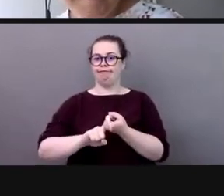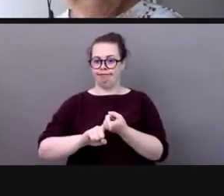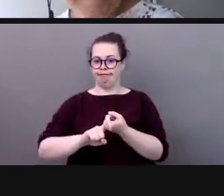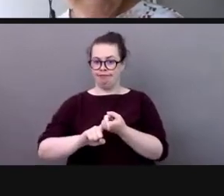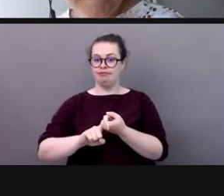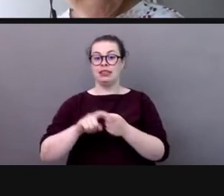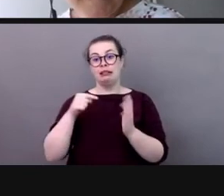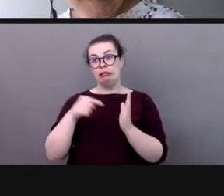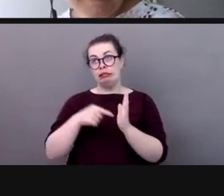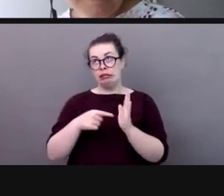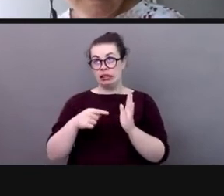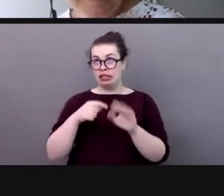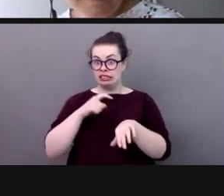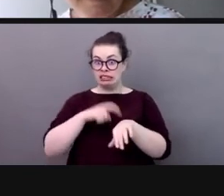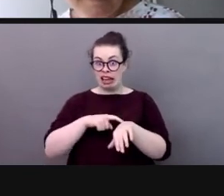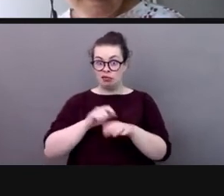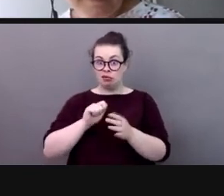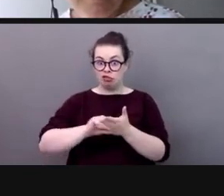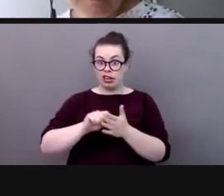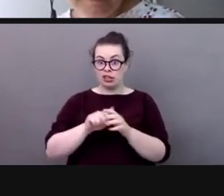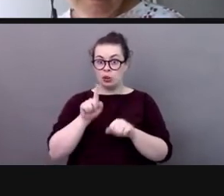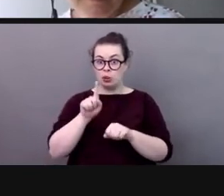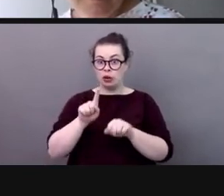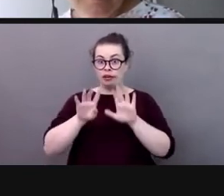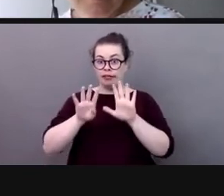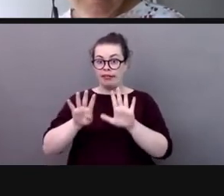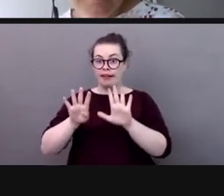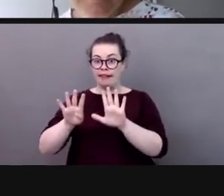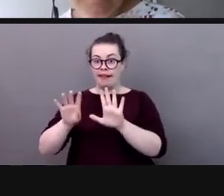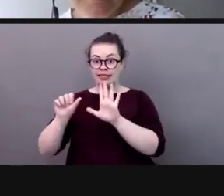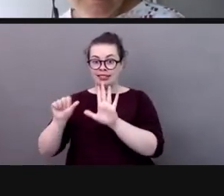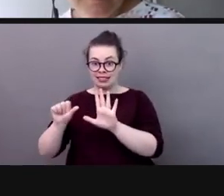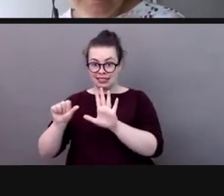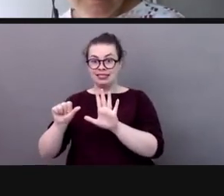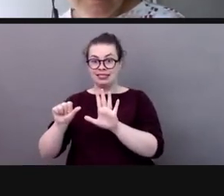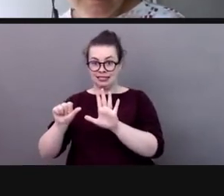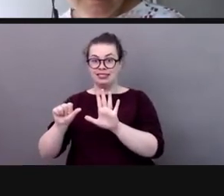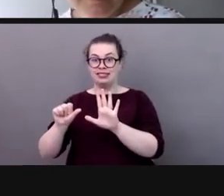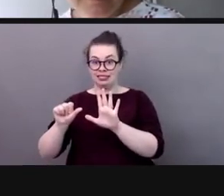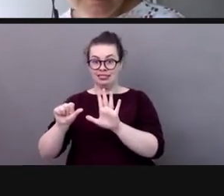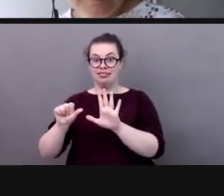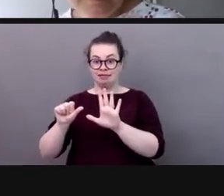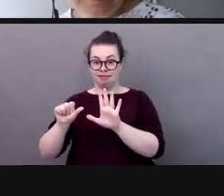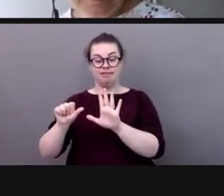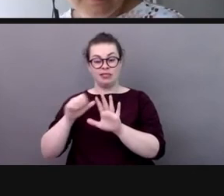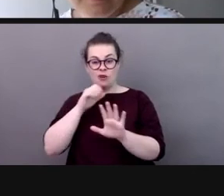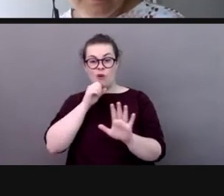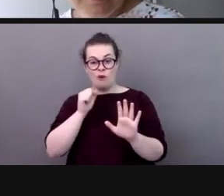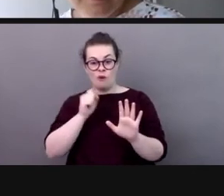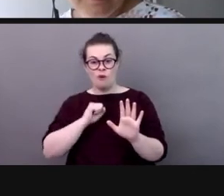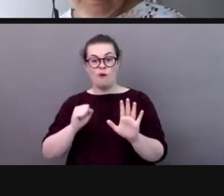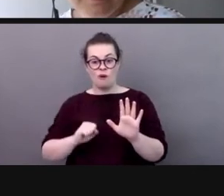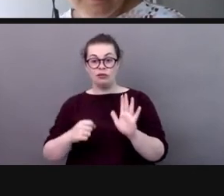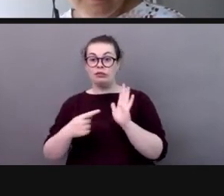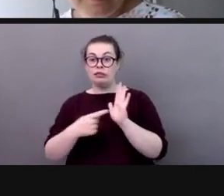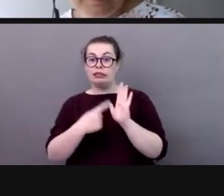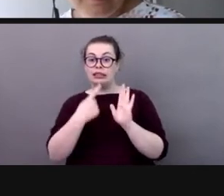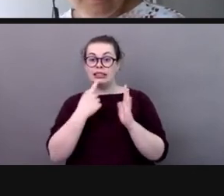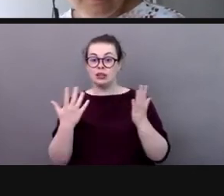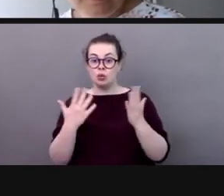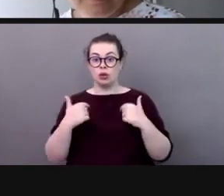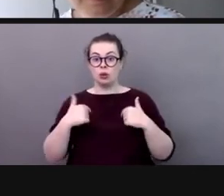one from 1996 that we think that if we change, and that really says we work with